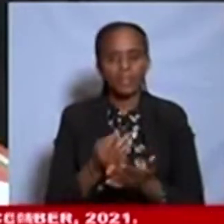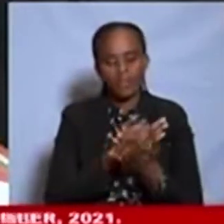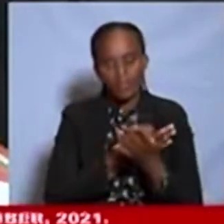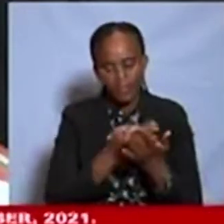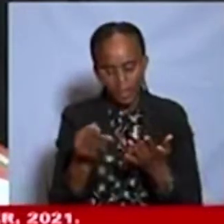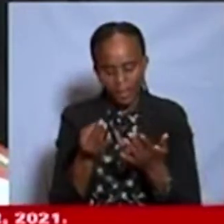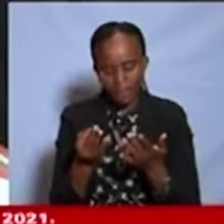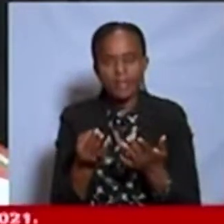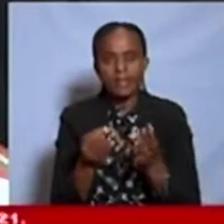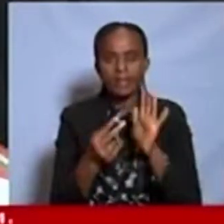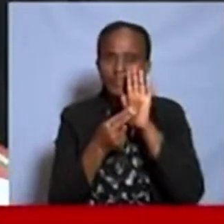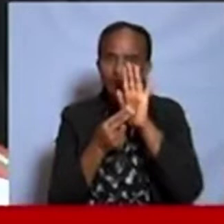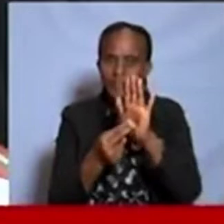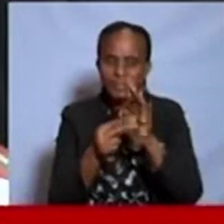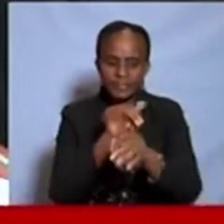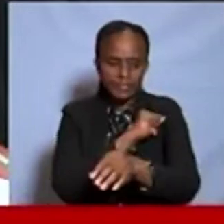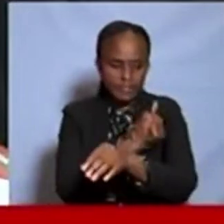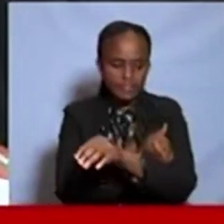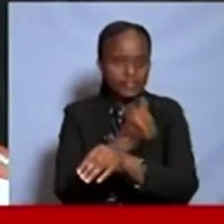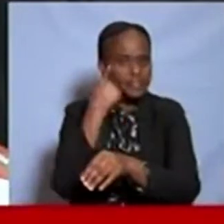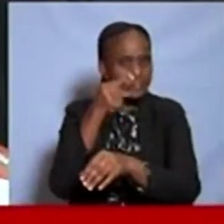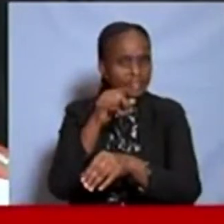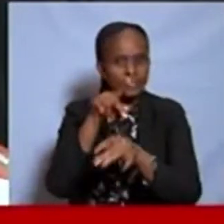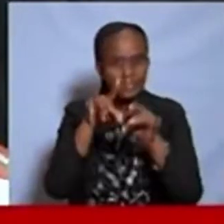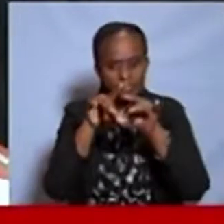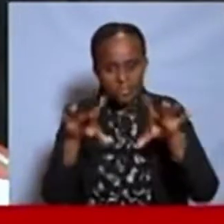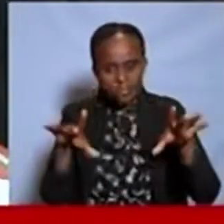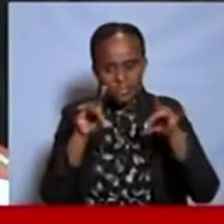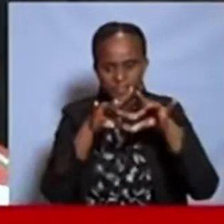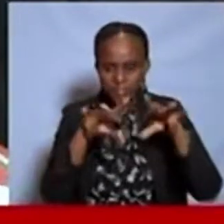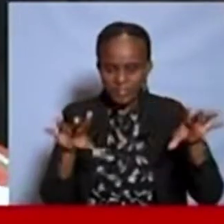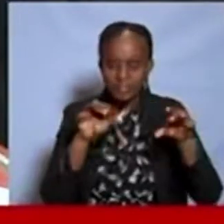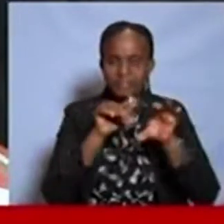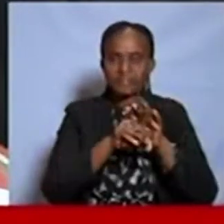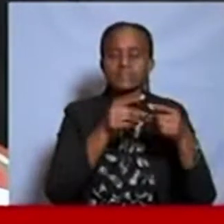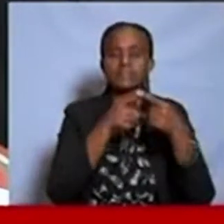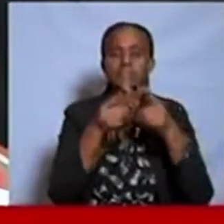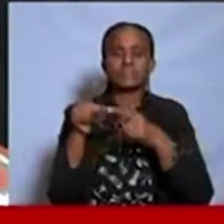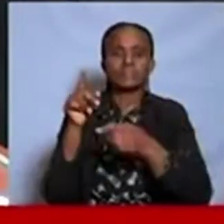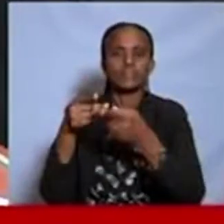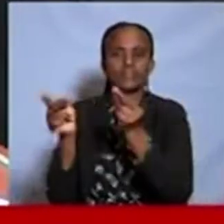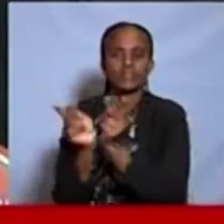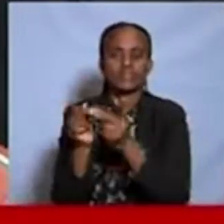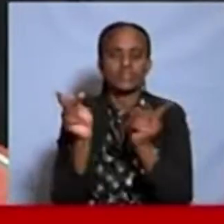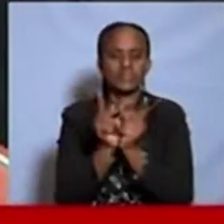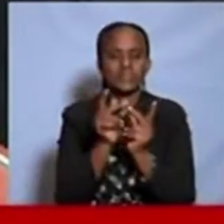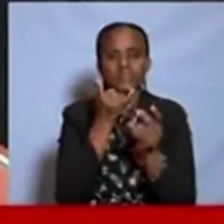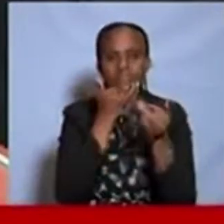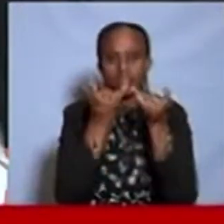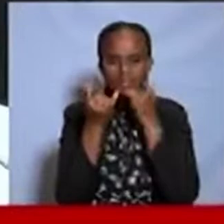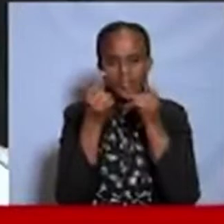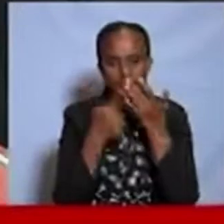Failure to avail authority for plots offered in discount prices. Cause of query, Chair.